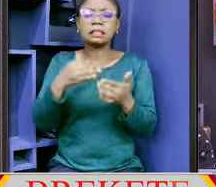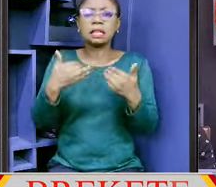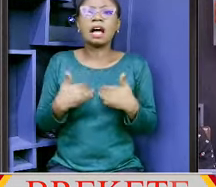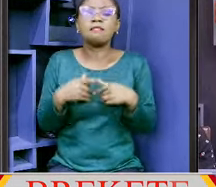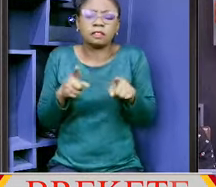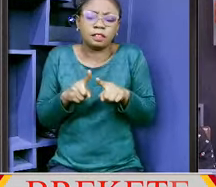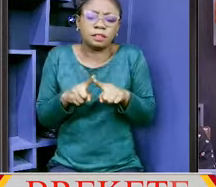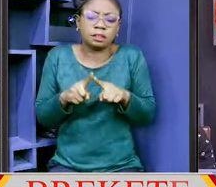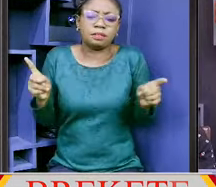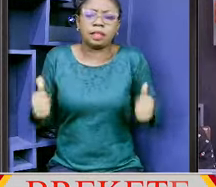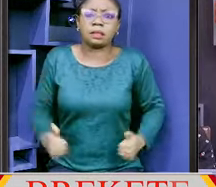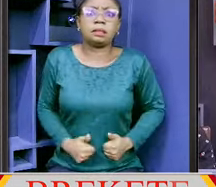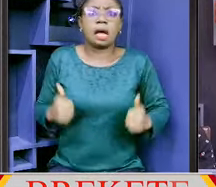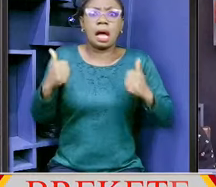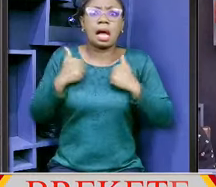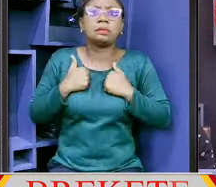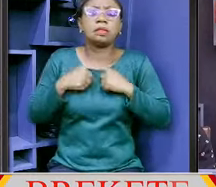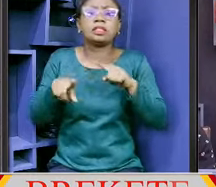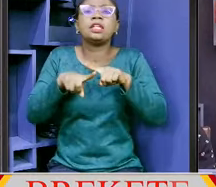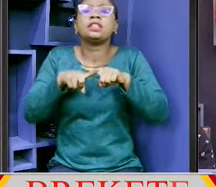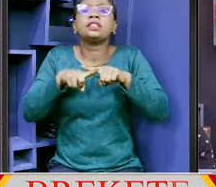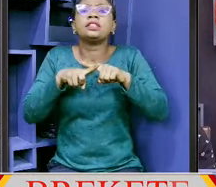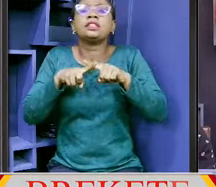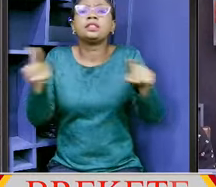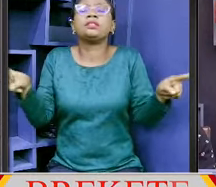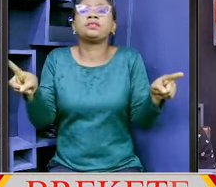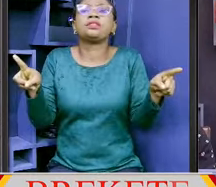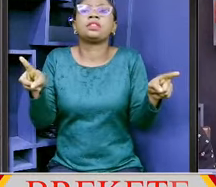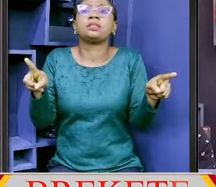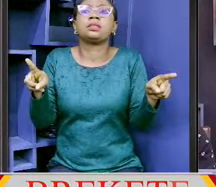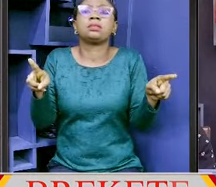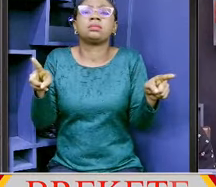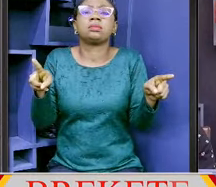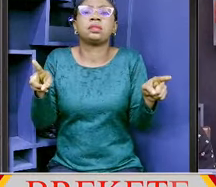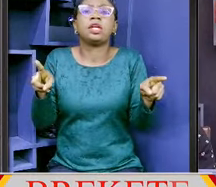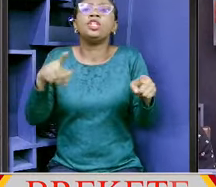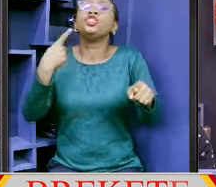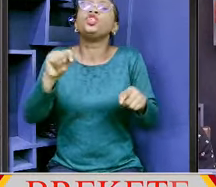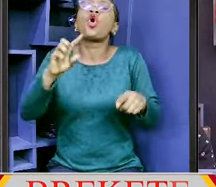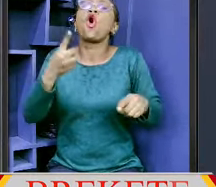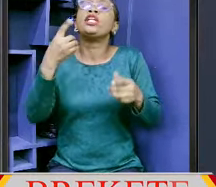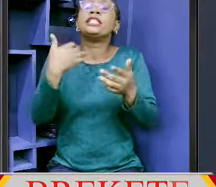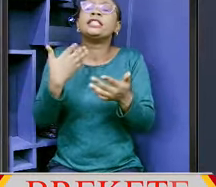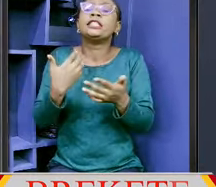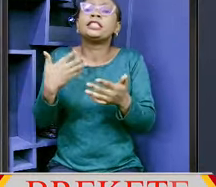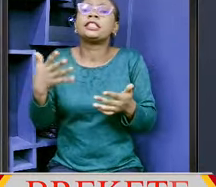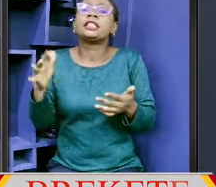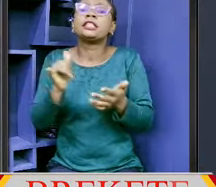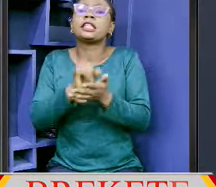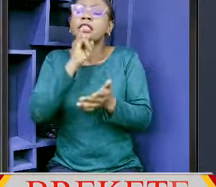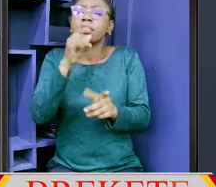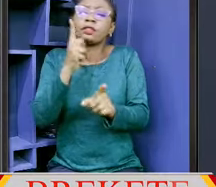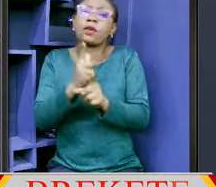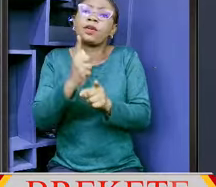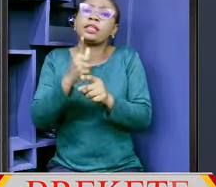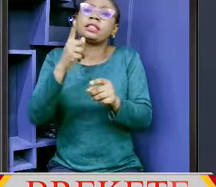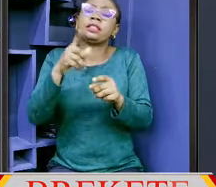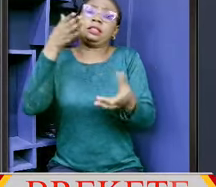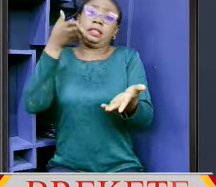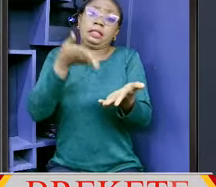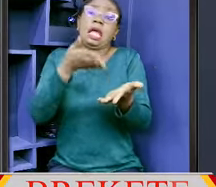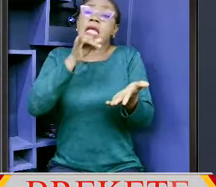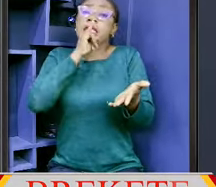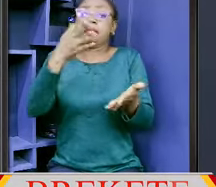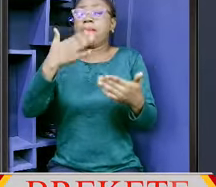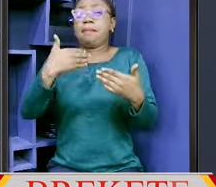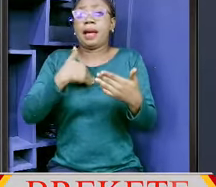different details. I think the only thing we correct for my voters card now my name. And I'm not sure say they spell them well,